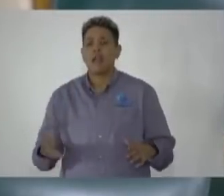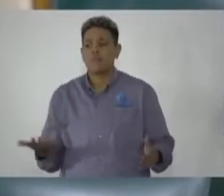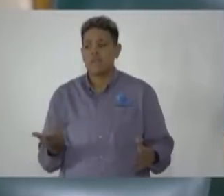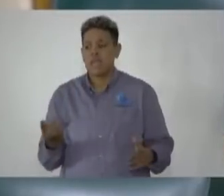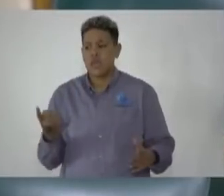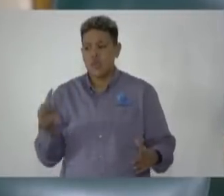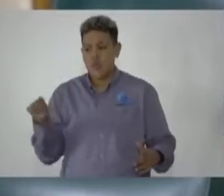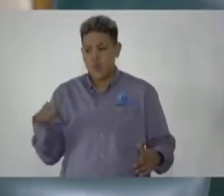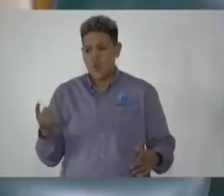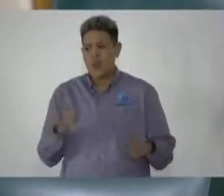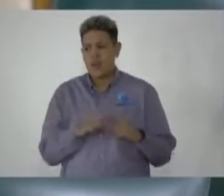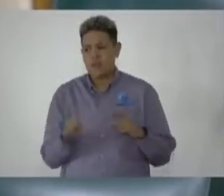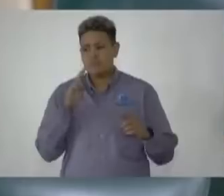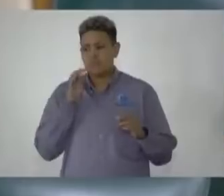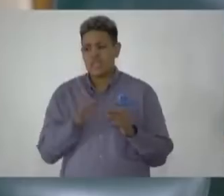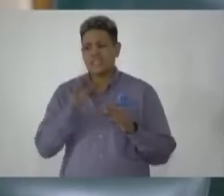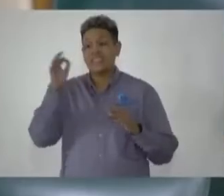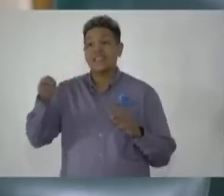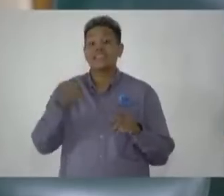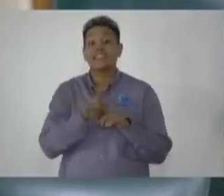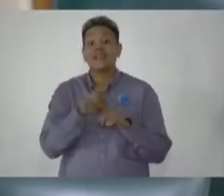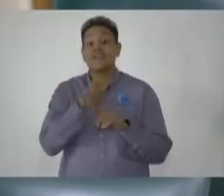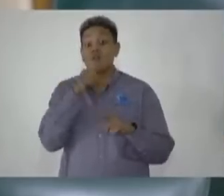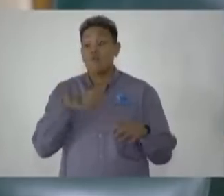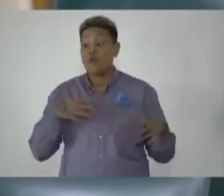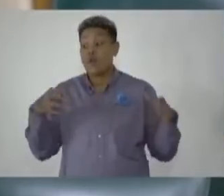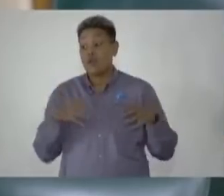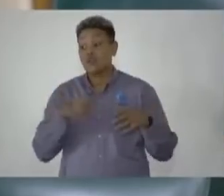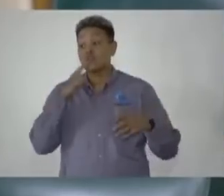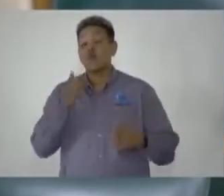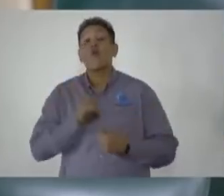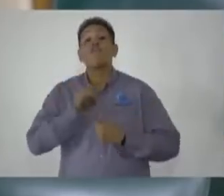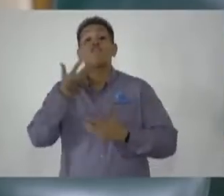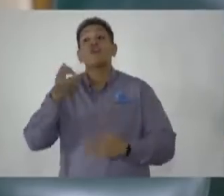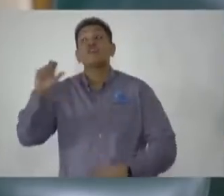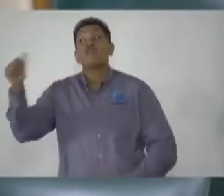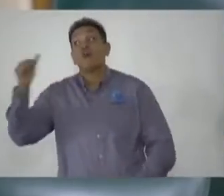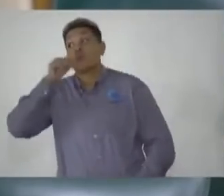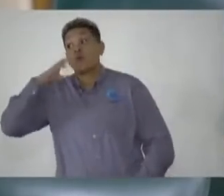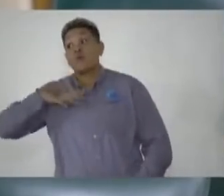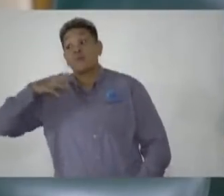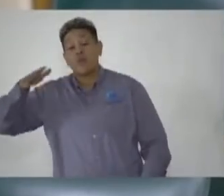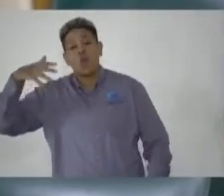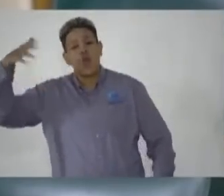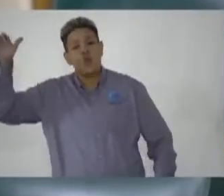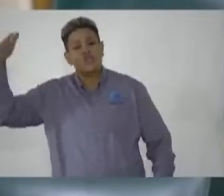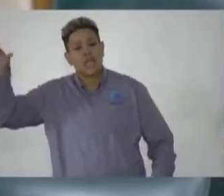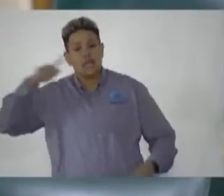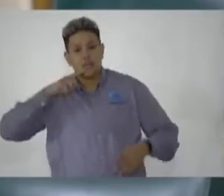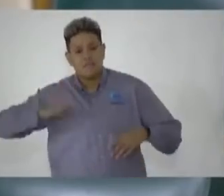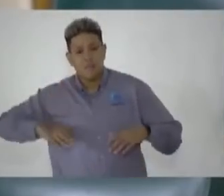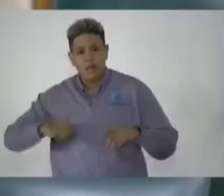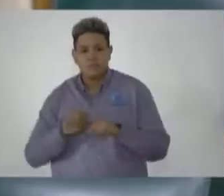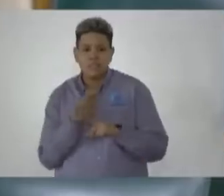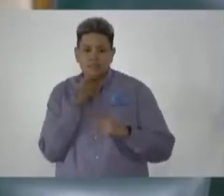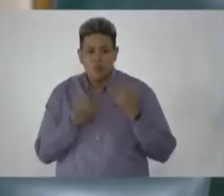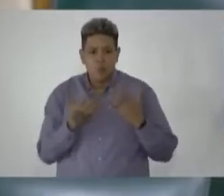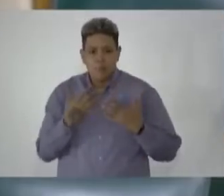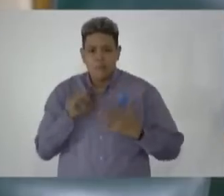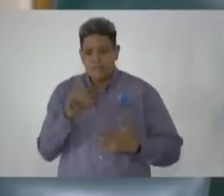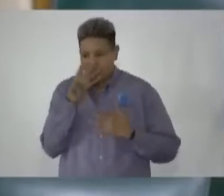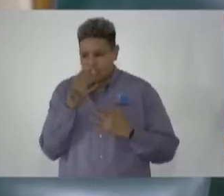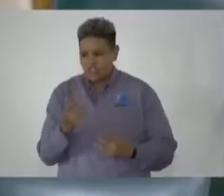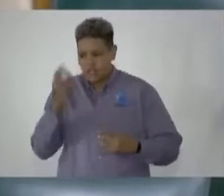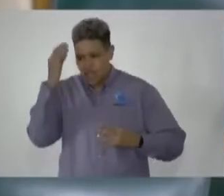parliamentarians alone, but to extend itself to the voice of others outside of Parliament who may have